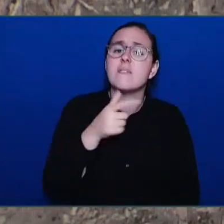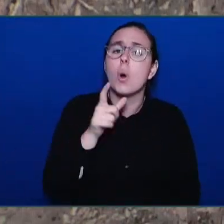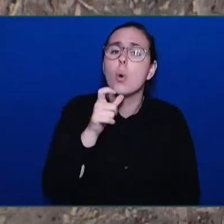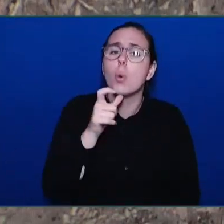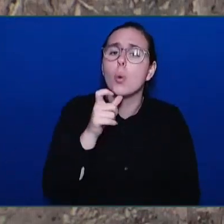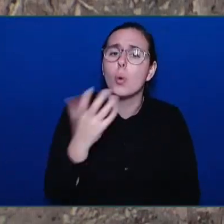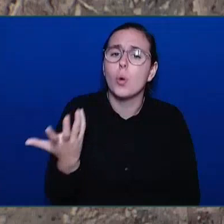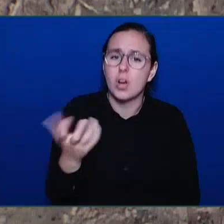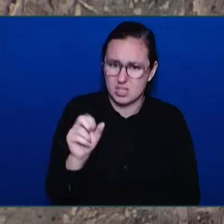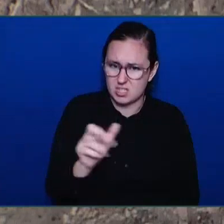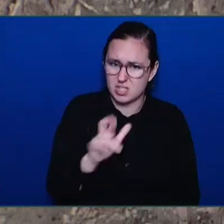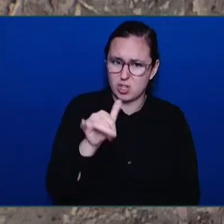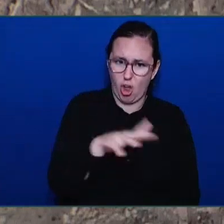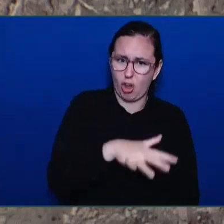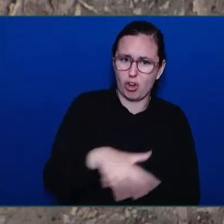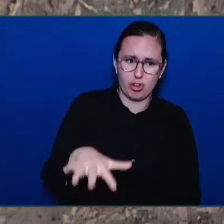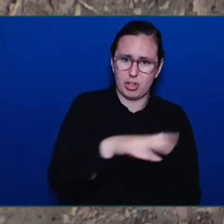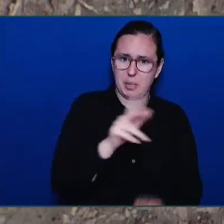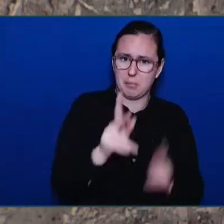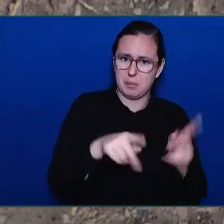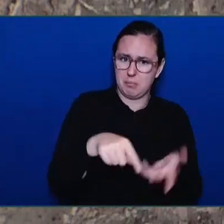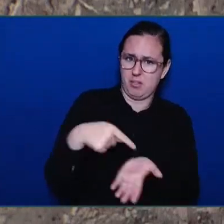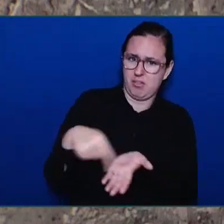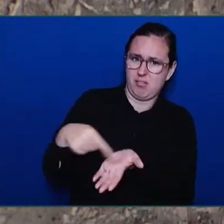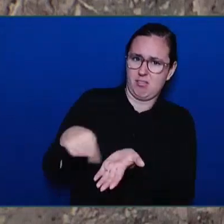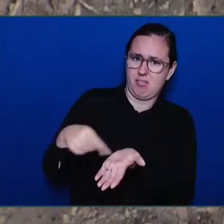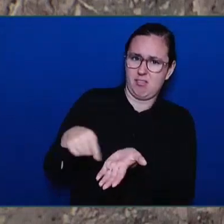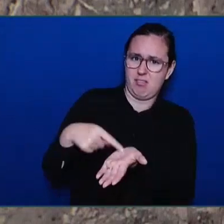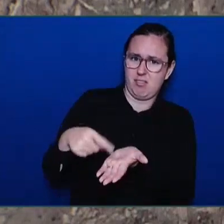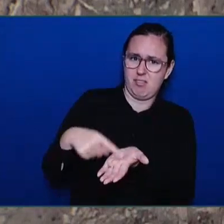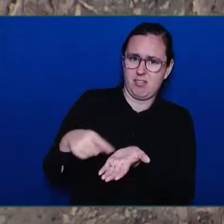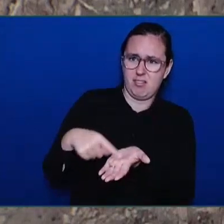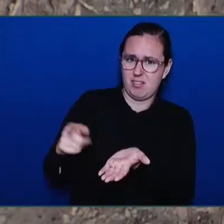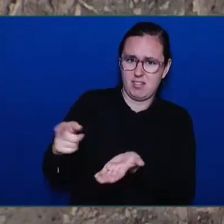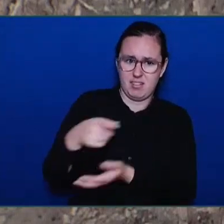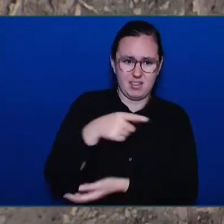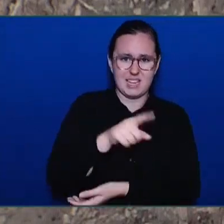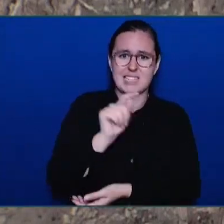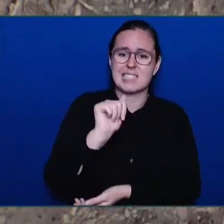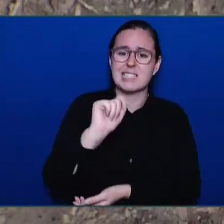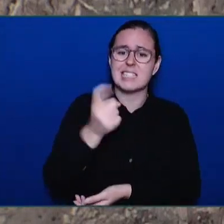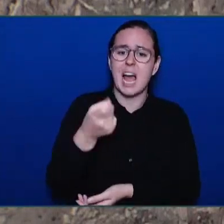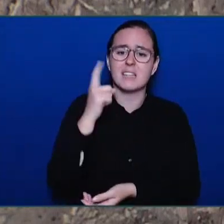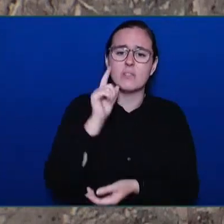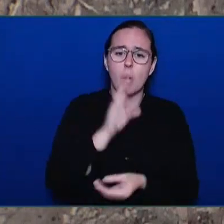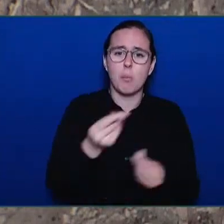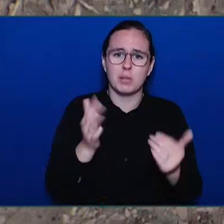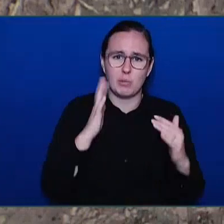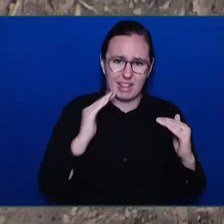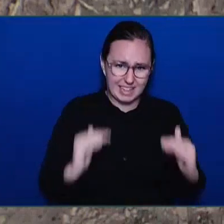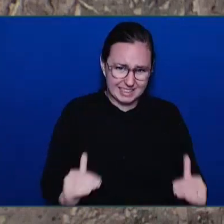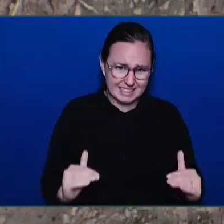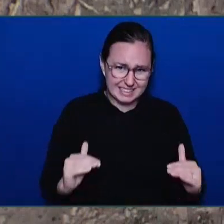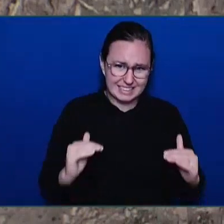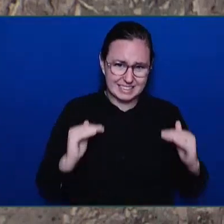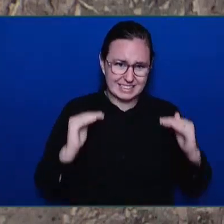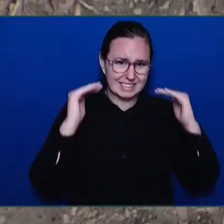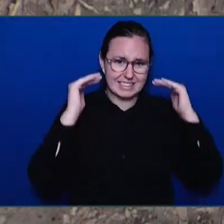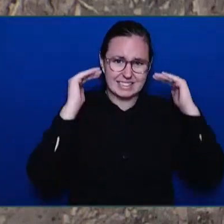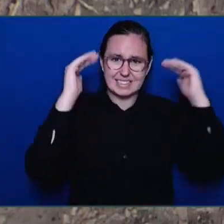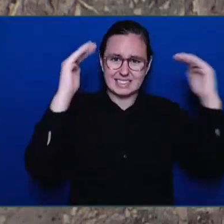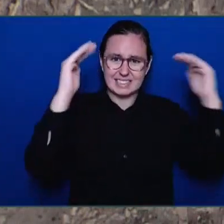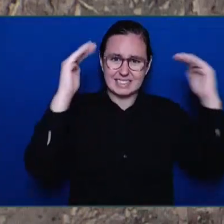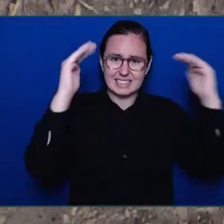20% property tax increase, the largest property tax increase in Surrey's history. Enough is enough,